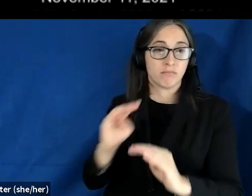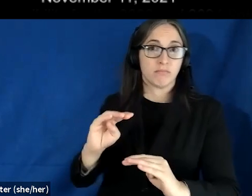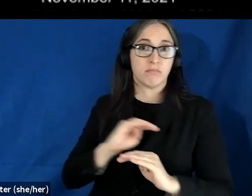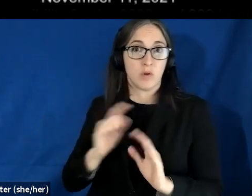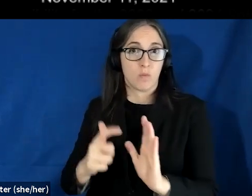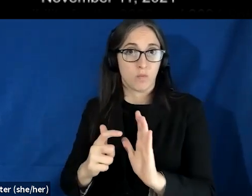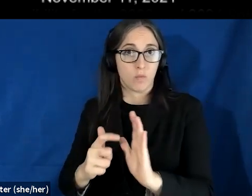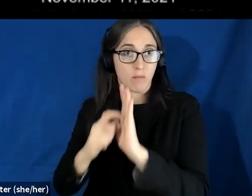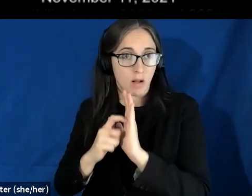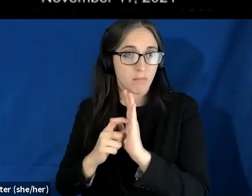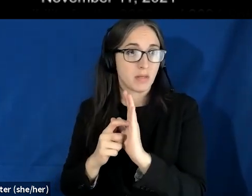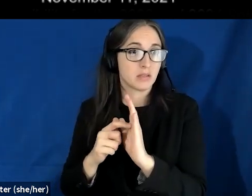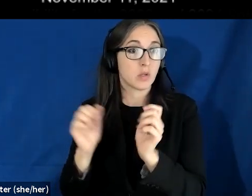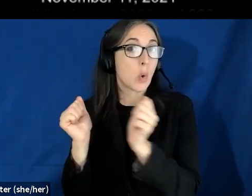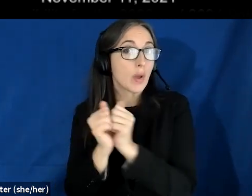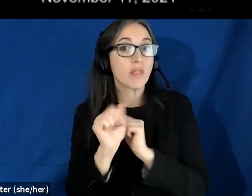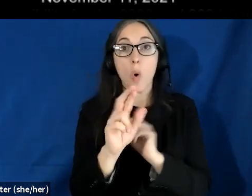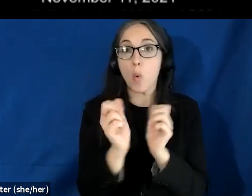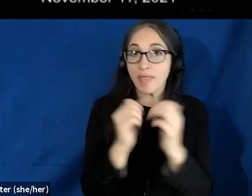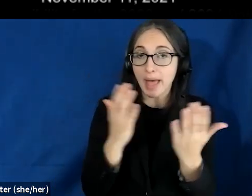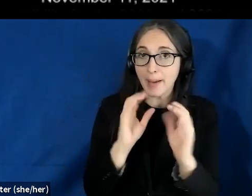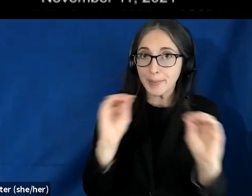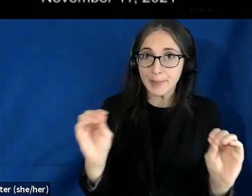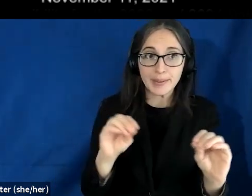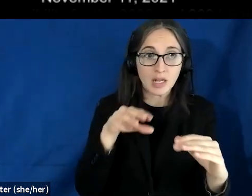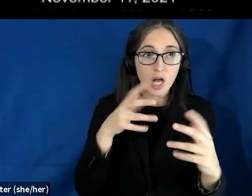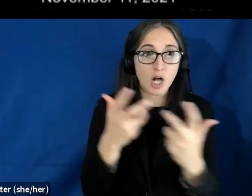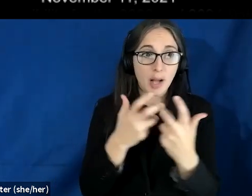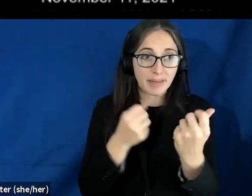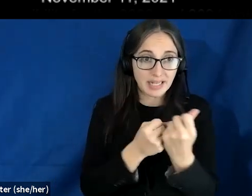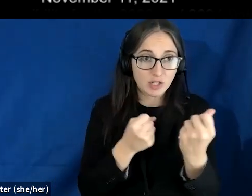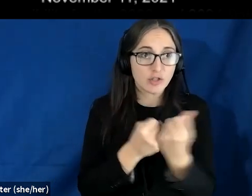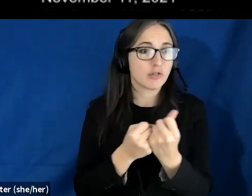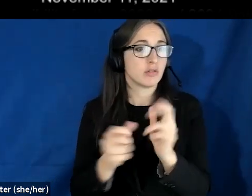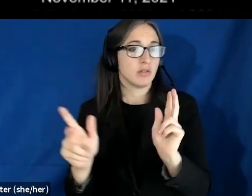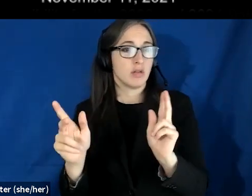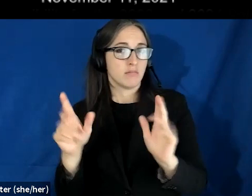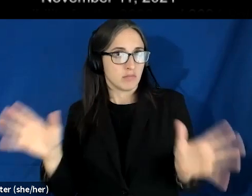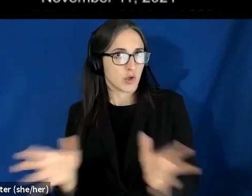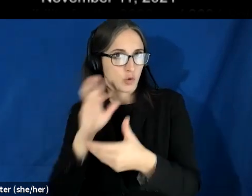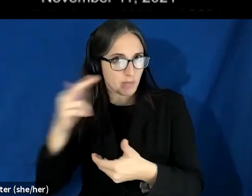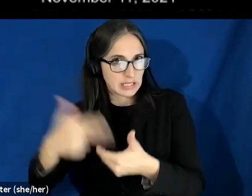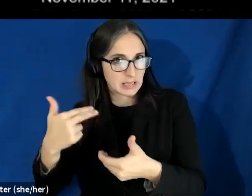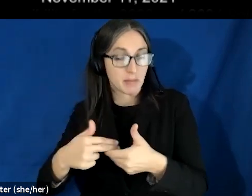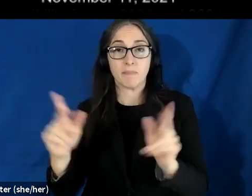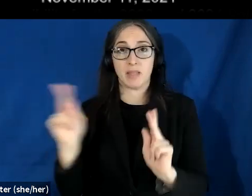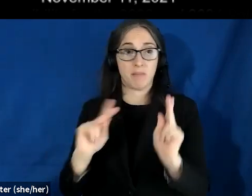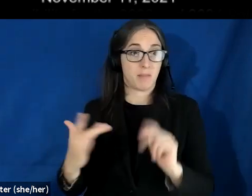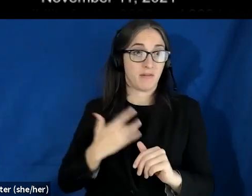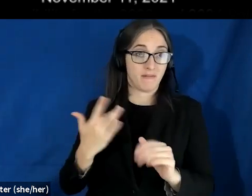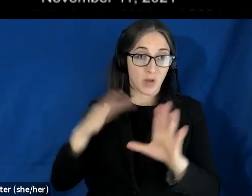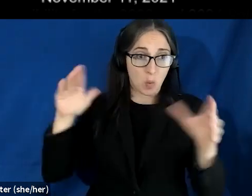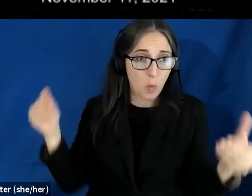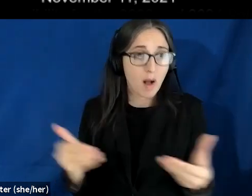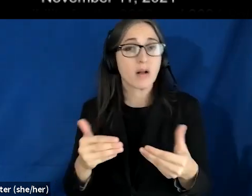encouraged to participate. Everyone feels welcome and is fully engaged in accessible and inclusive environments and